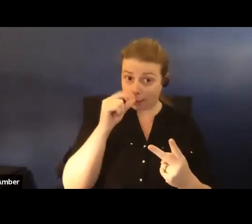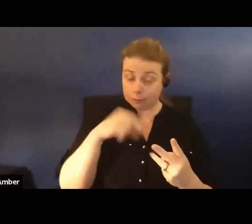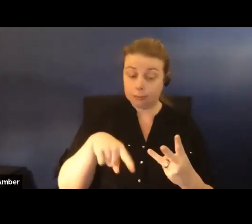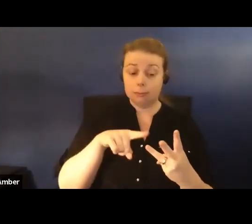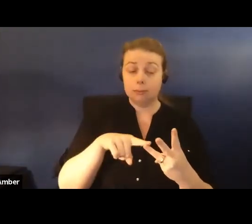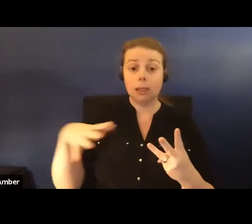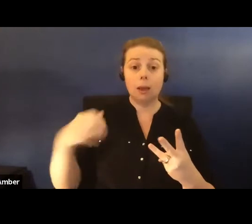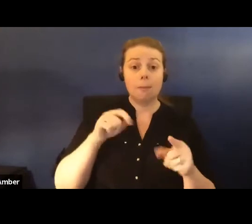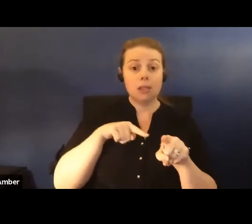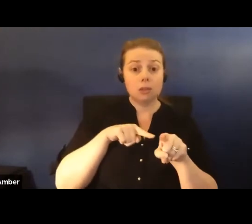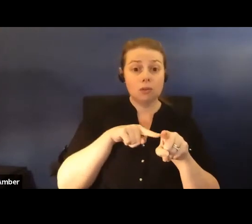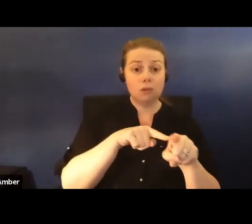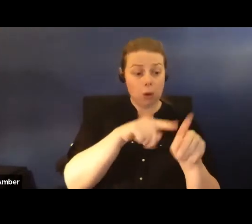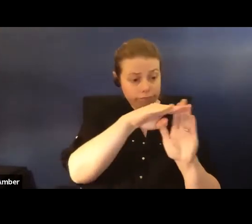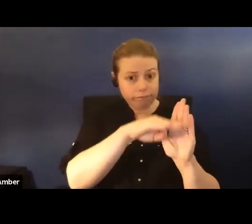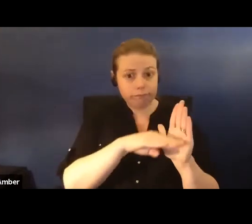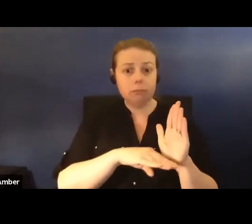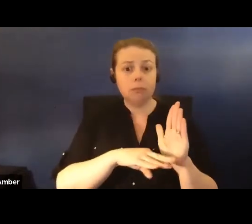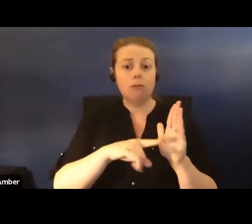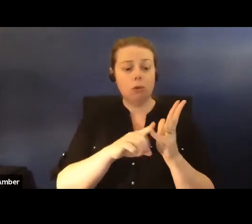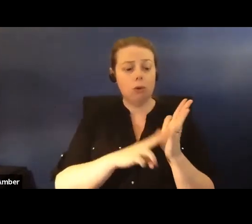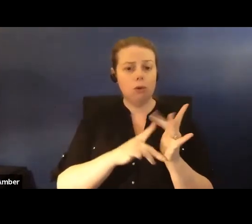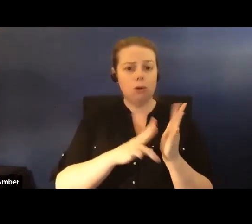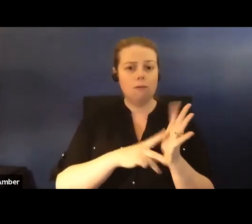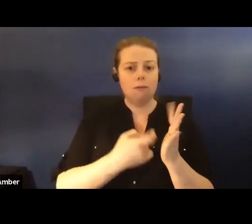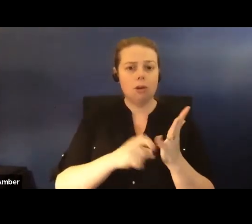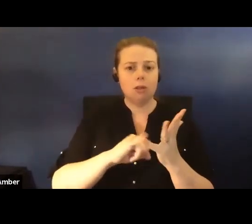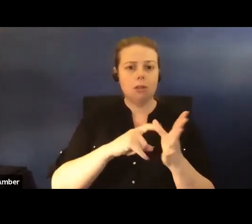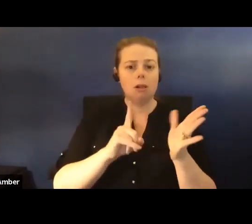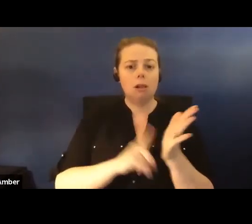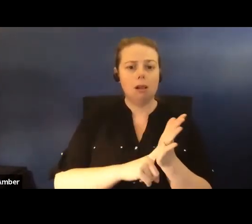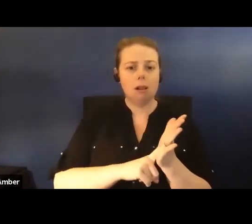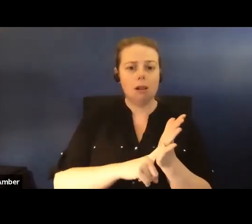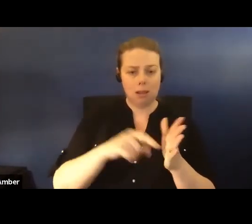the principles of universal design.